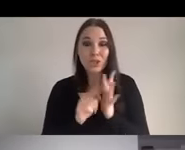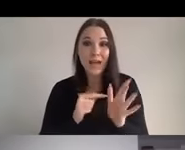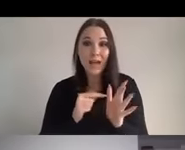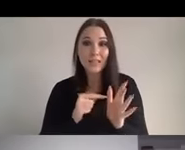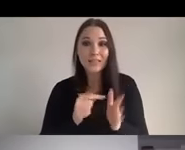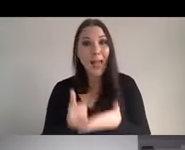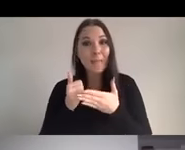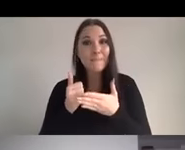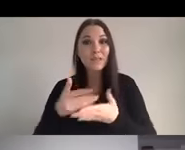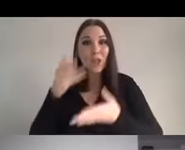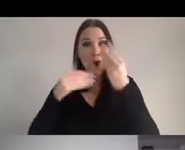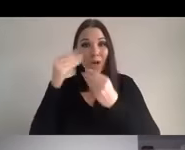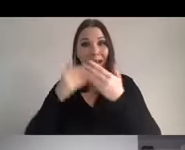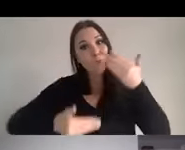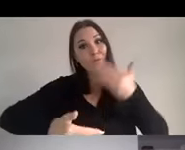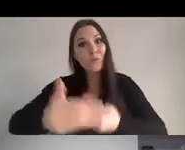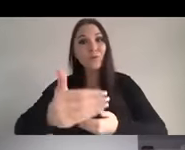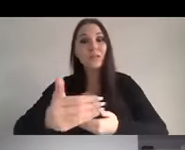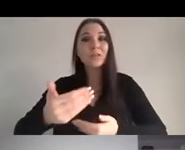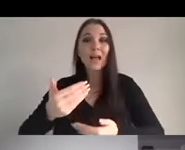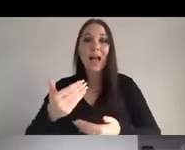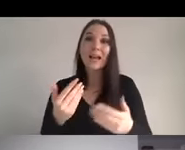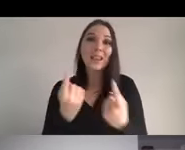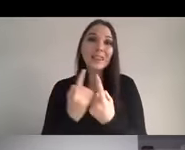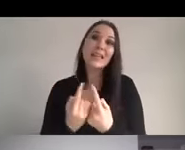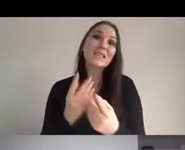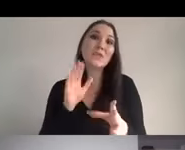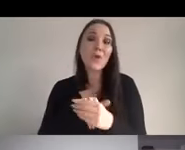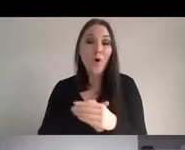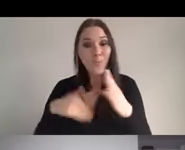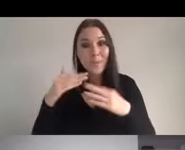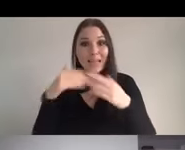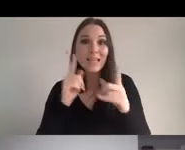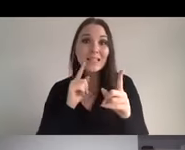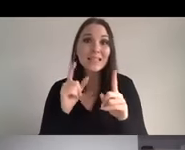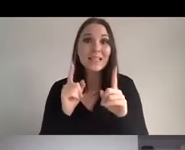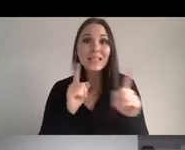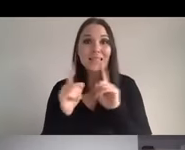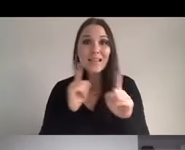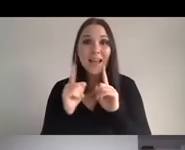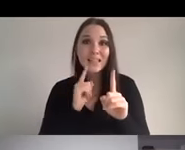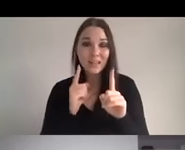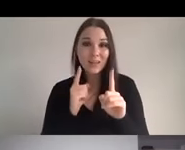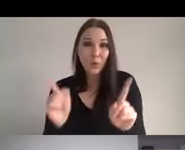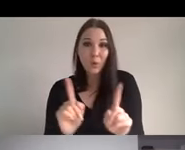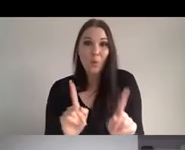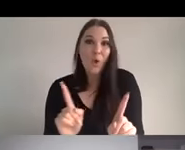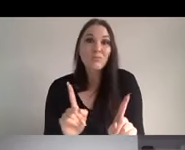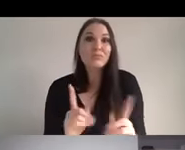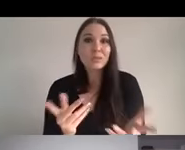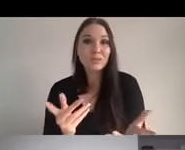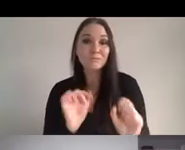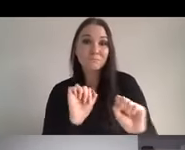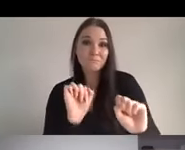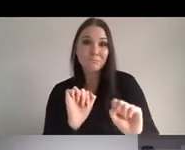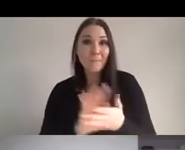learning the pipeline and all the steps that are involved, like building a data set, learning what a good data set actually is, which is, I think, a very important